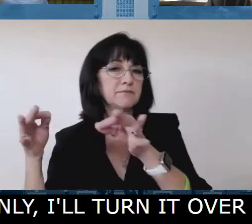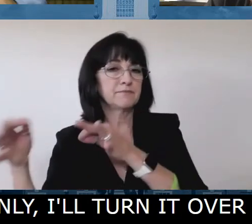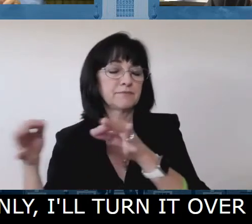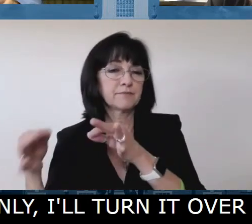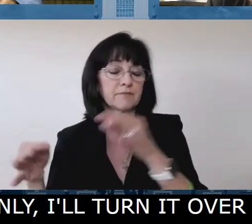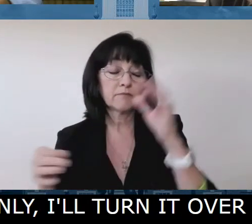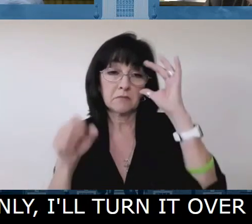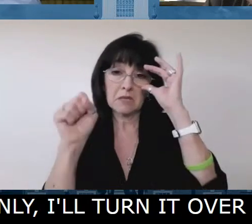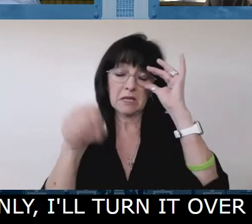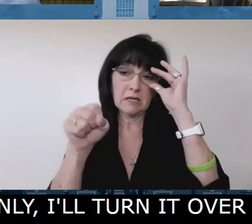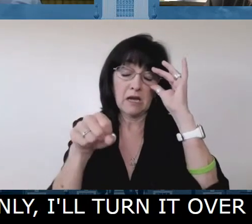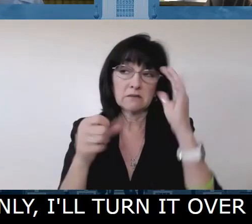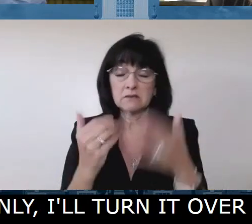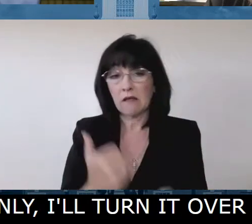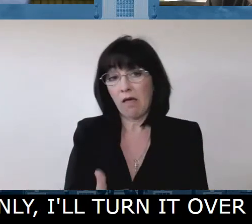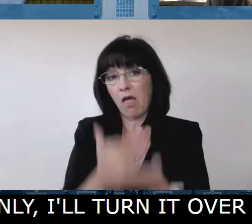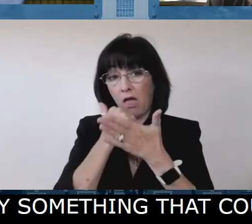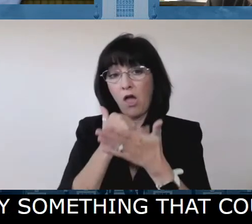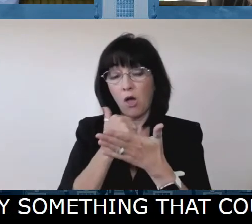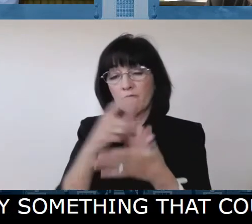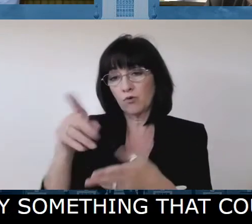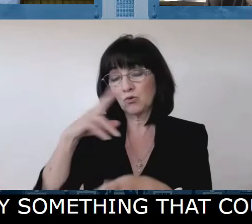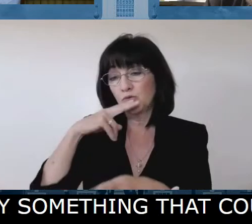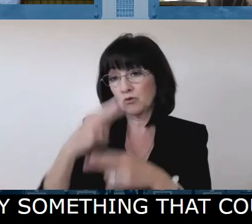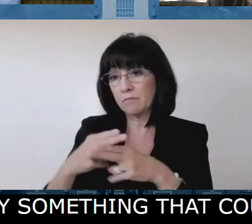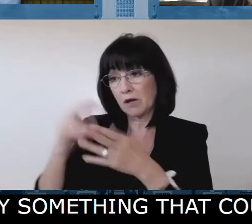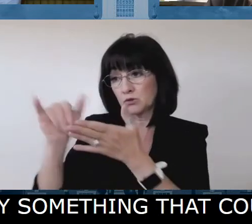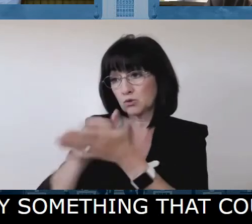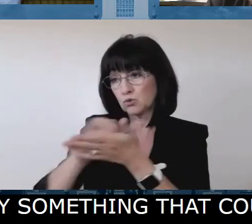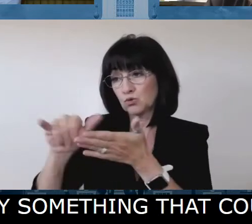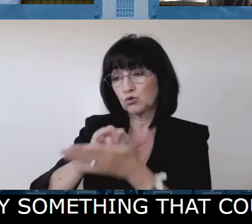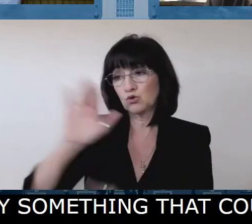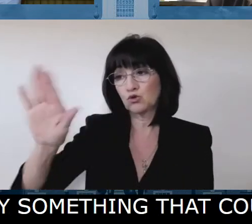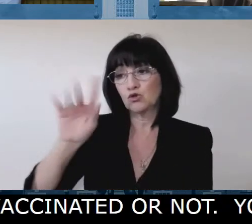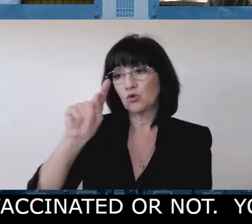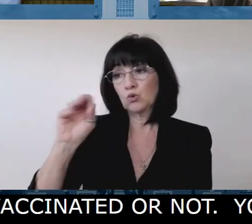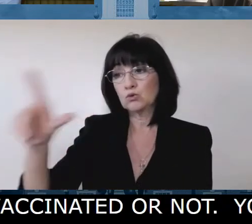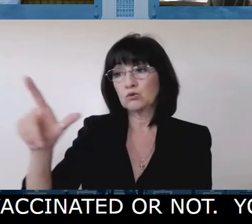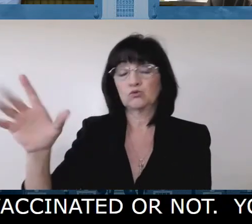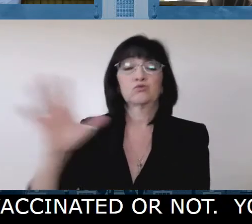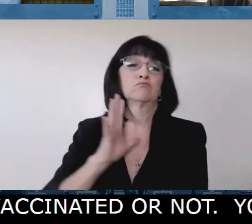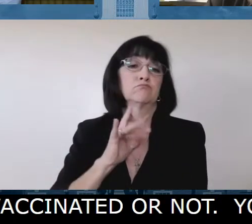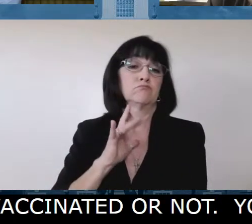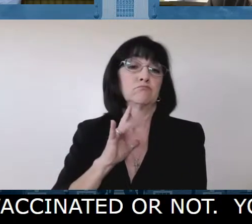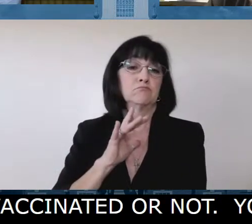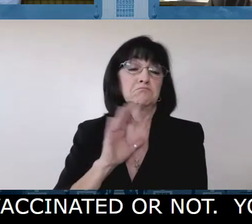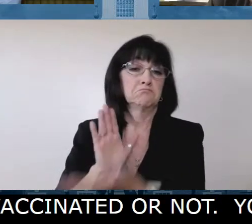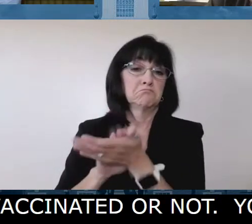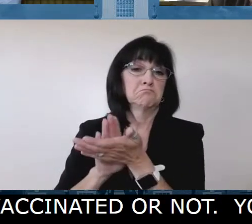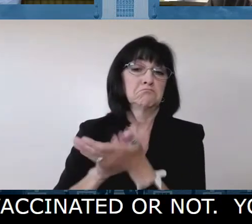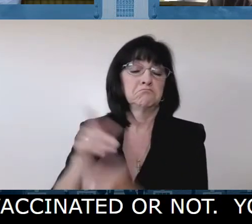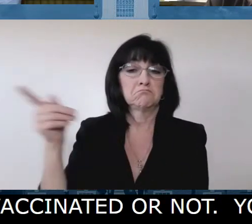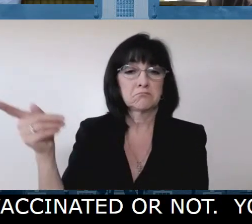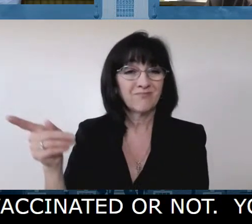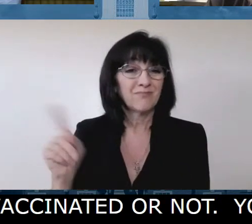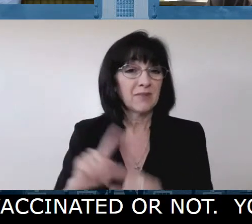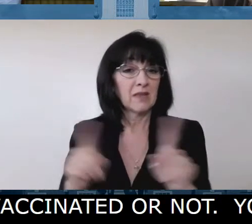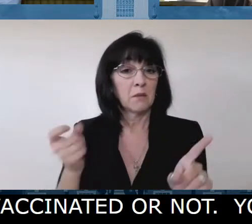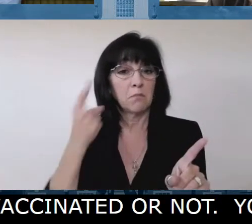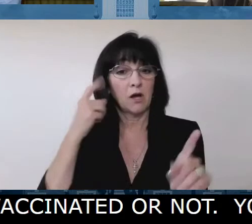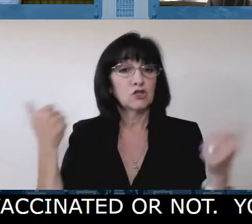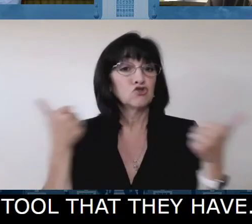whether folks are vaccinated or not. You mentioned New York. That's a great tool that they have. One of the challenges for us is it gets